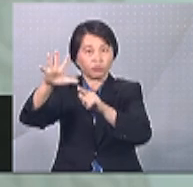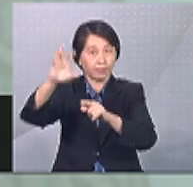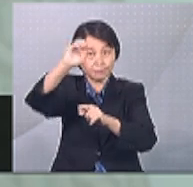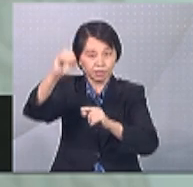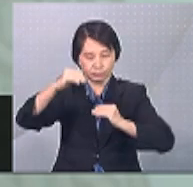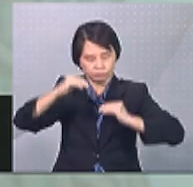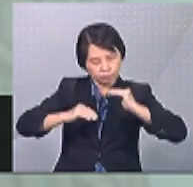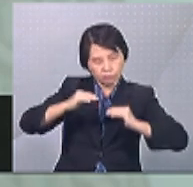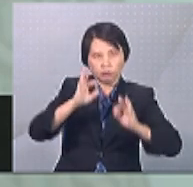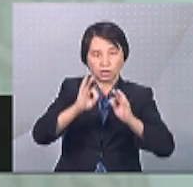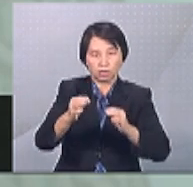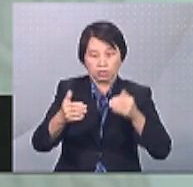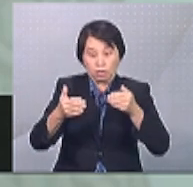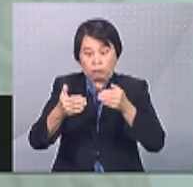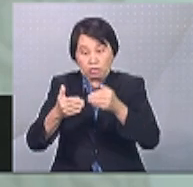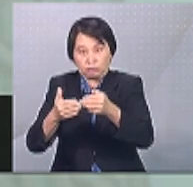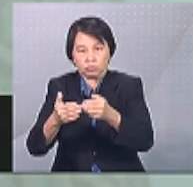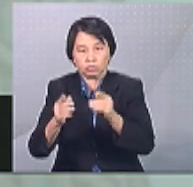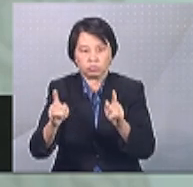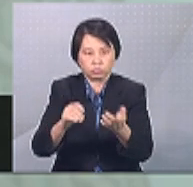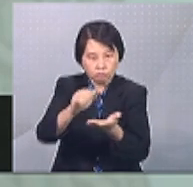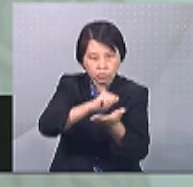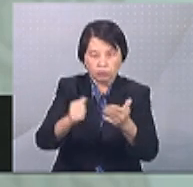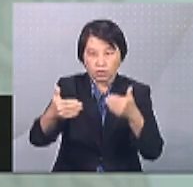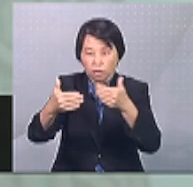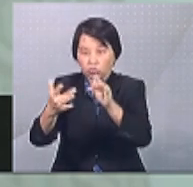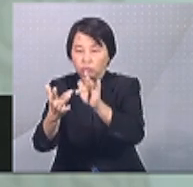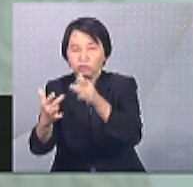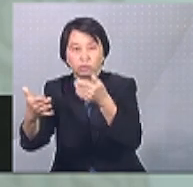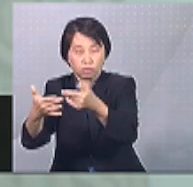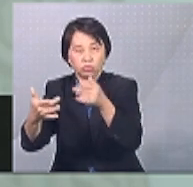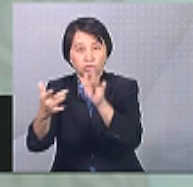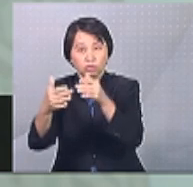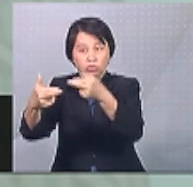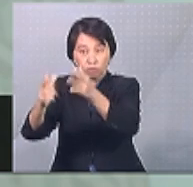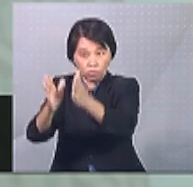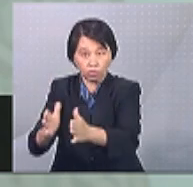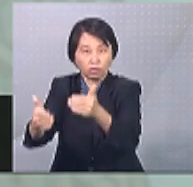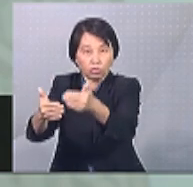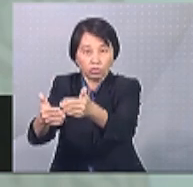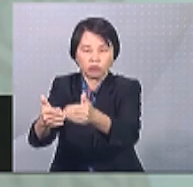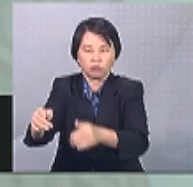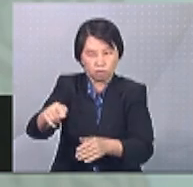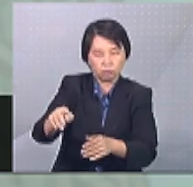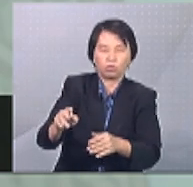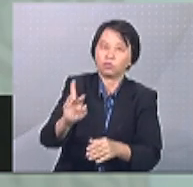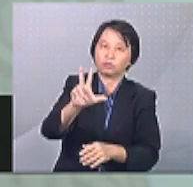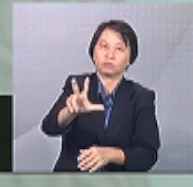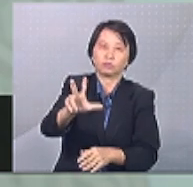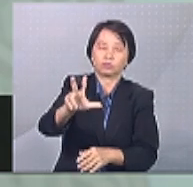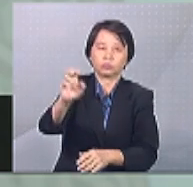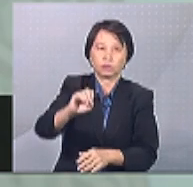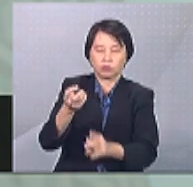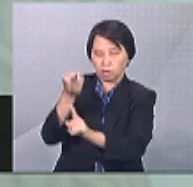it's close contact, for example. If we screen a close contact, the incidence rate is about 30%. If we screen the Tabligh